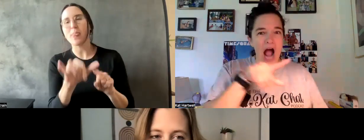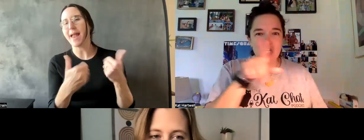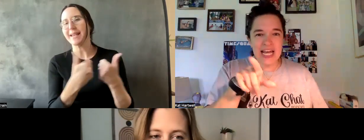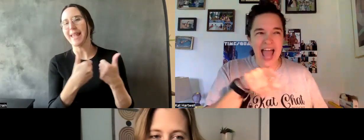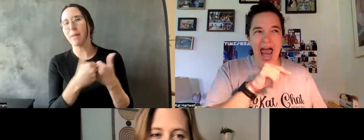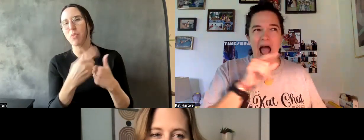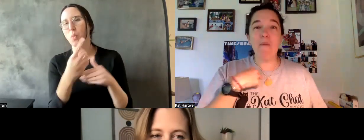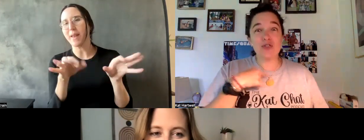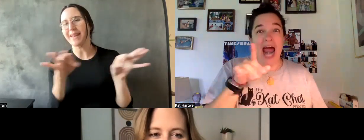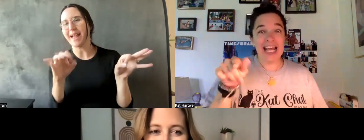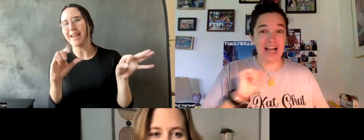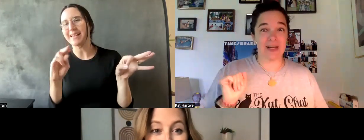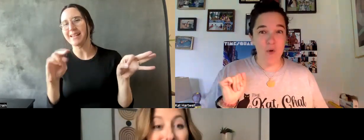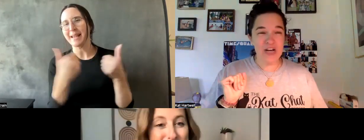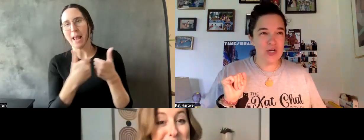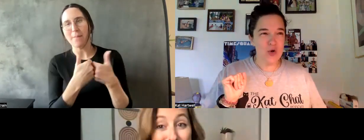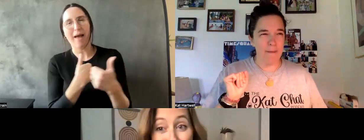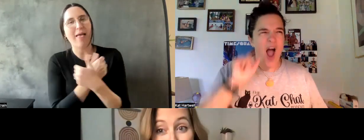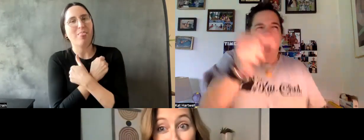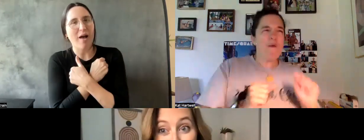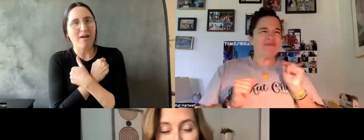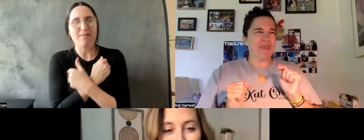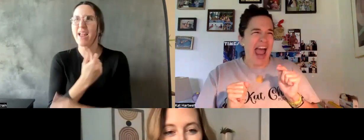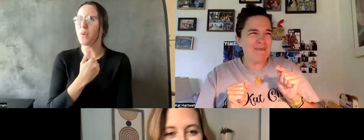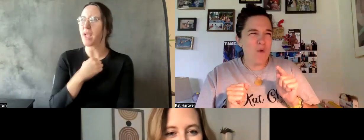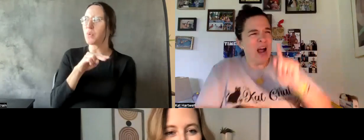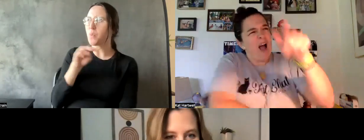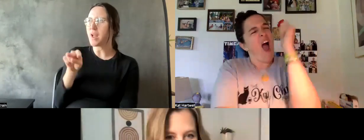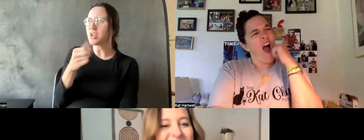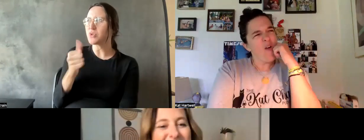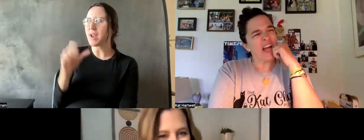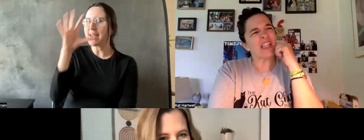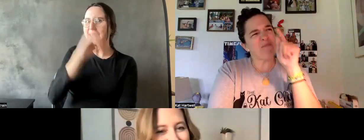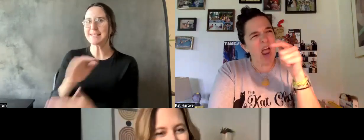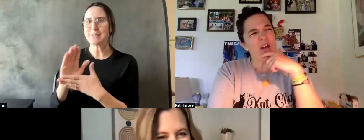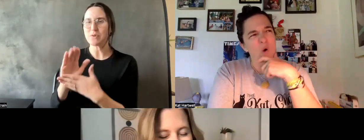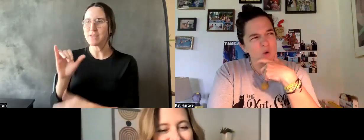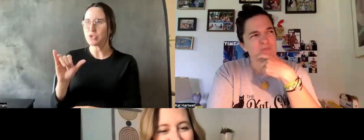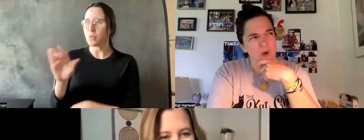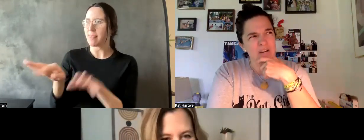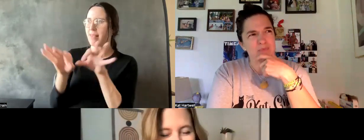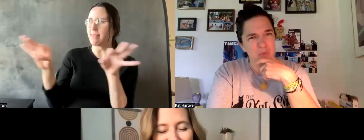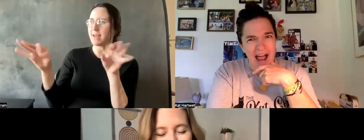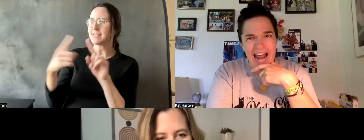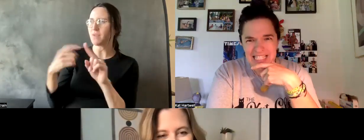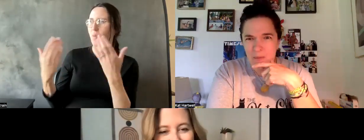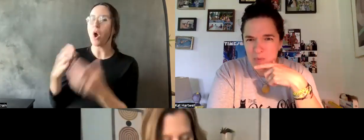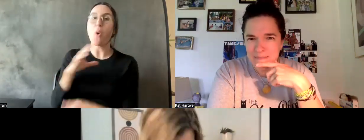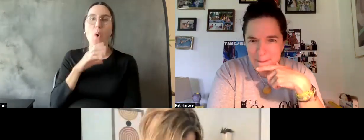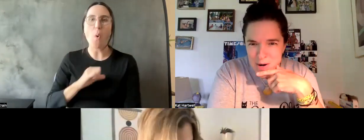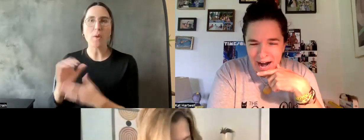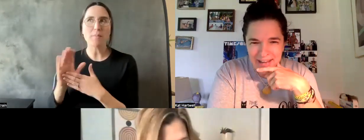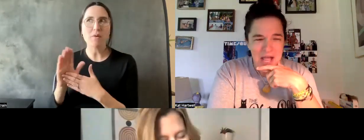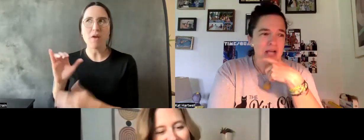mean, I'm watching it. I will try to get the movie too. I'll be like, Yeah. From that movie. I'm that the very old movie. I'm surprised they